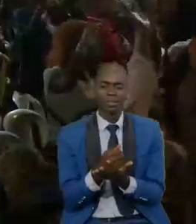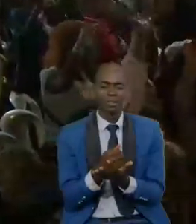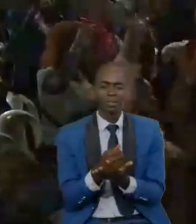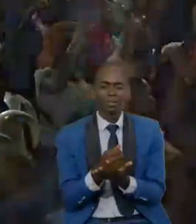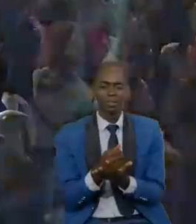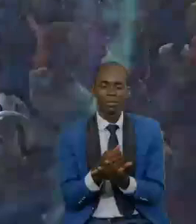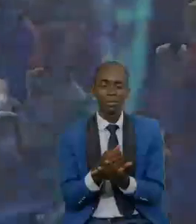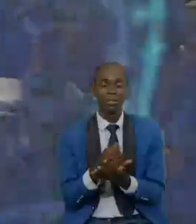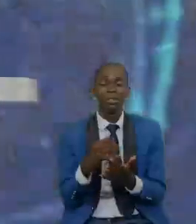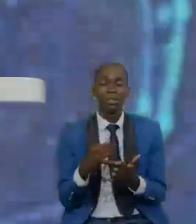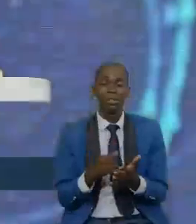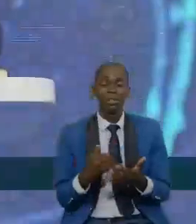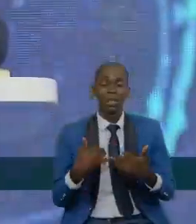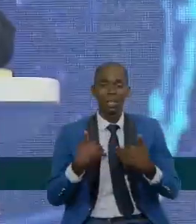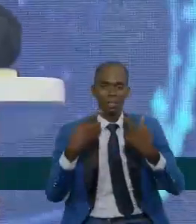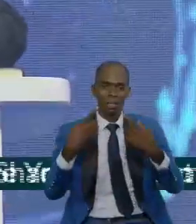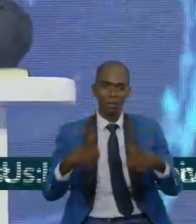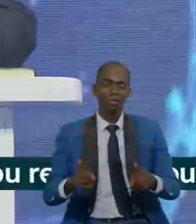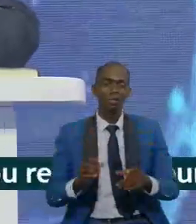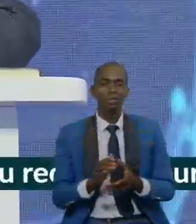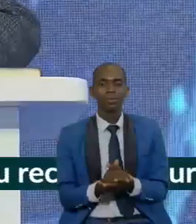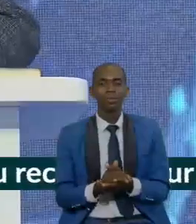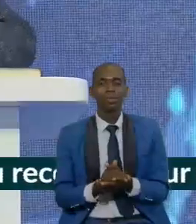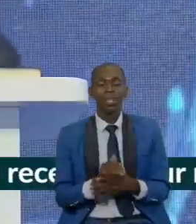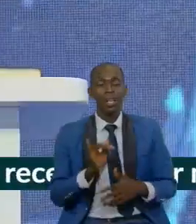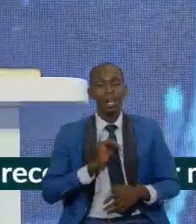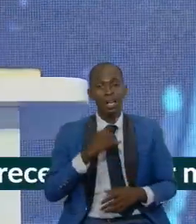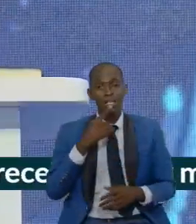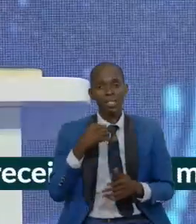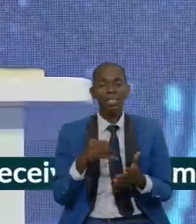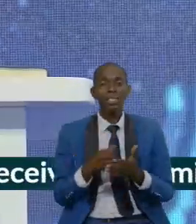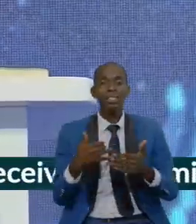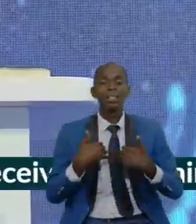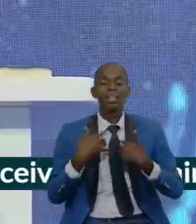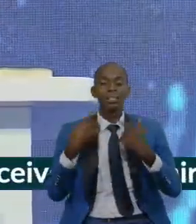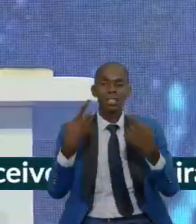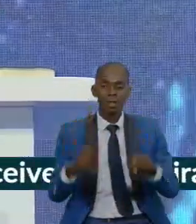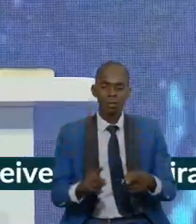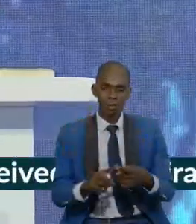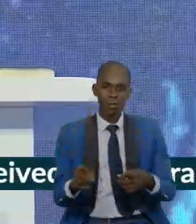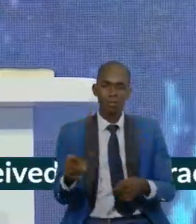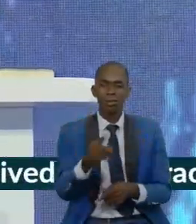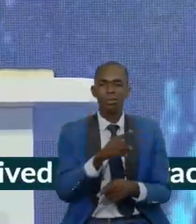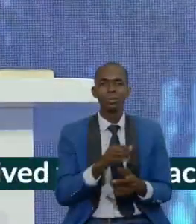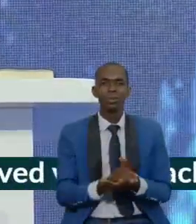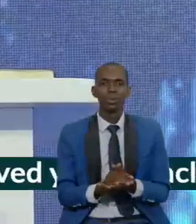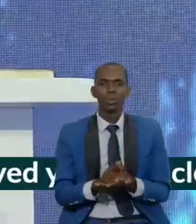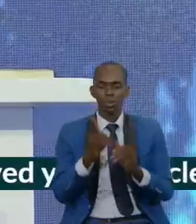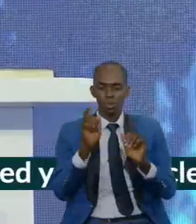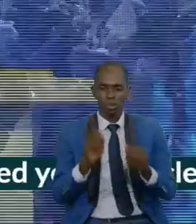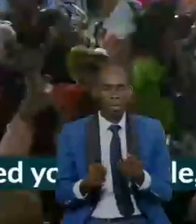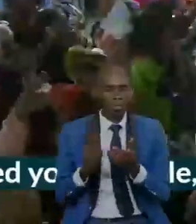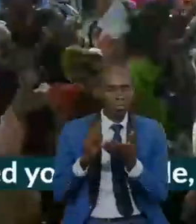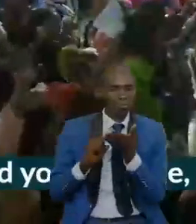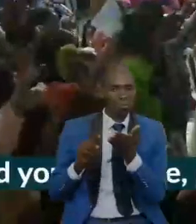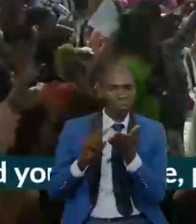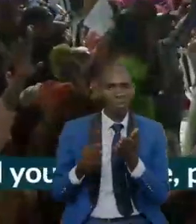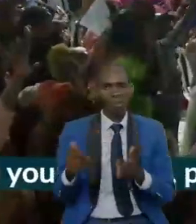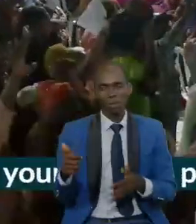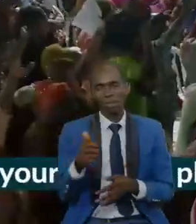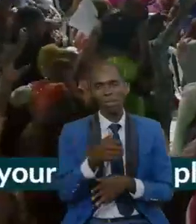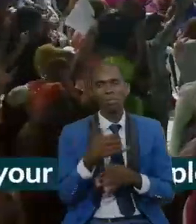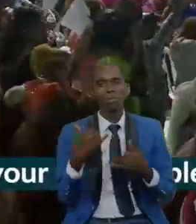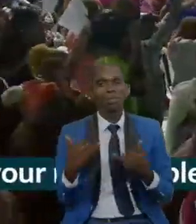It is done. I said it is done. You can check up yourself.